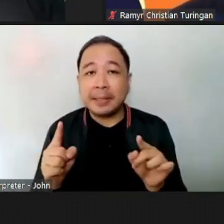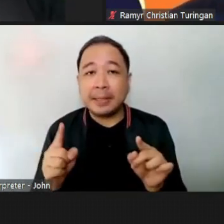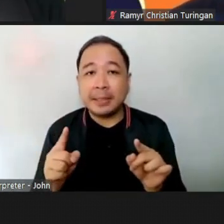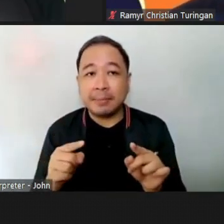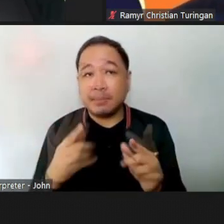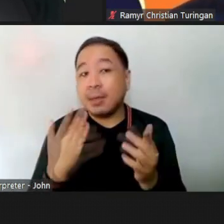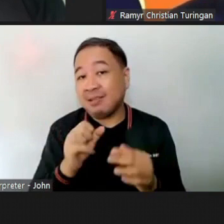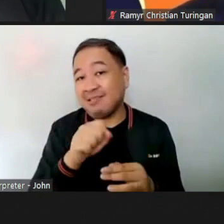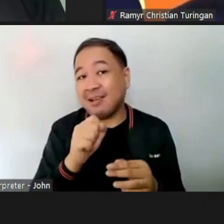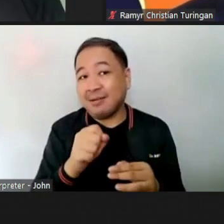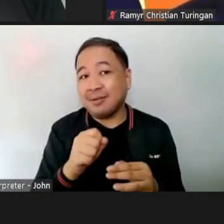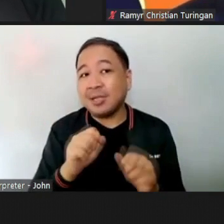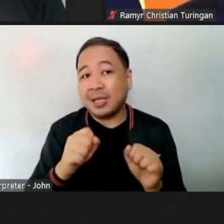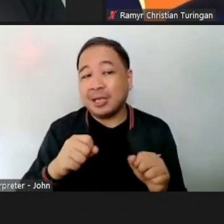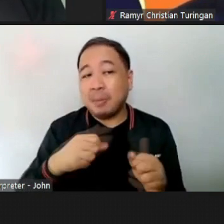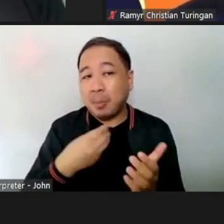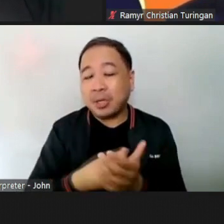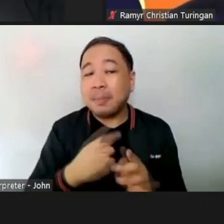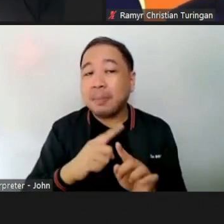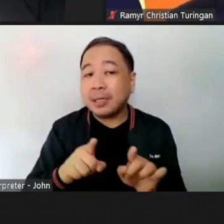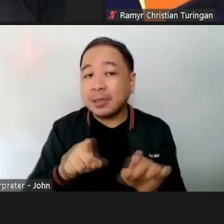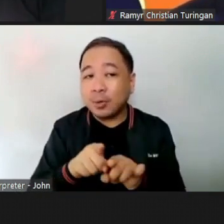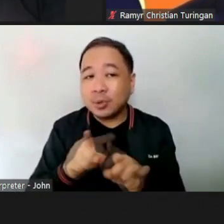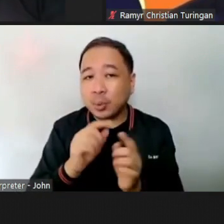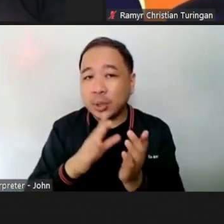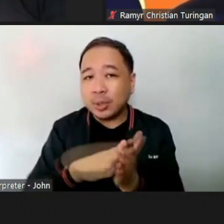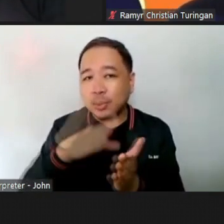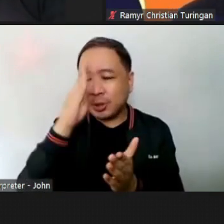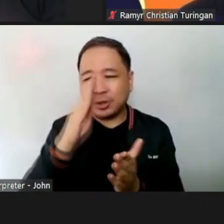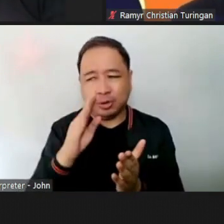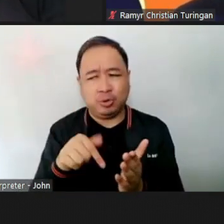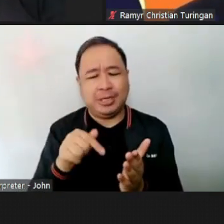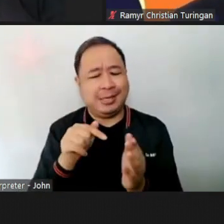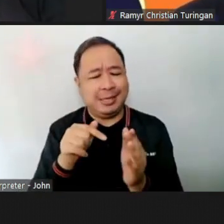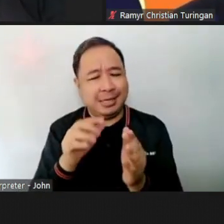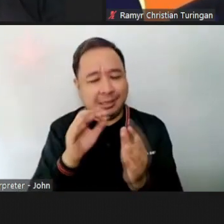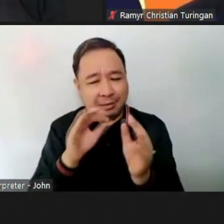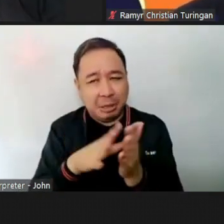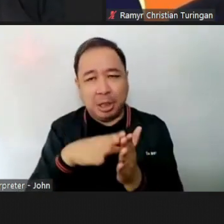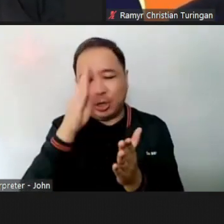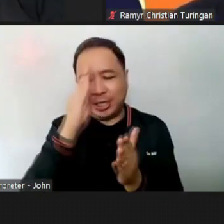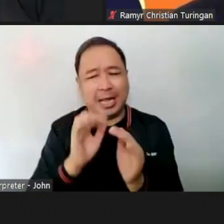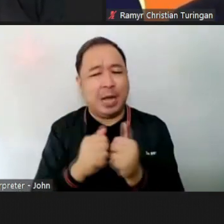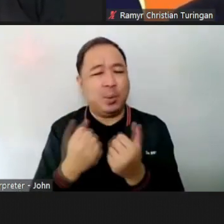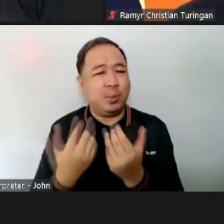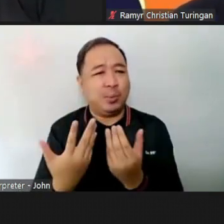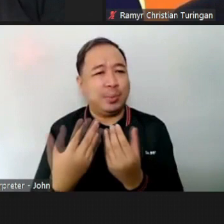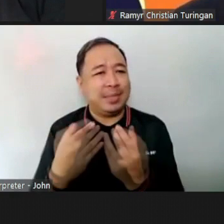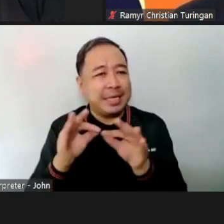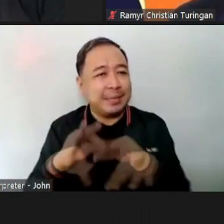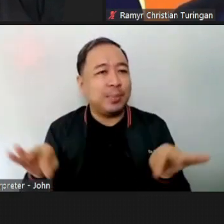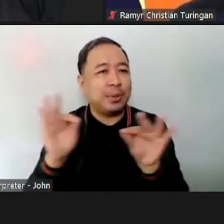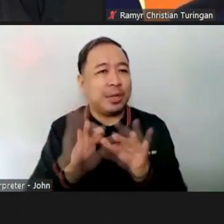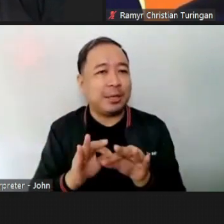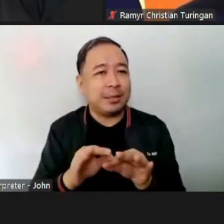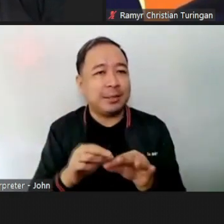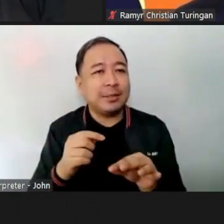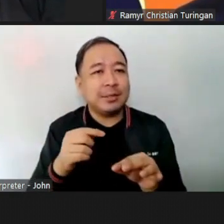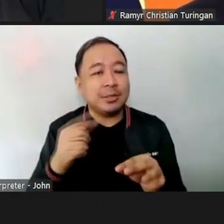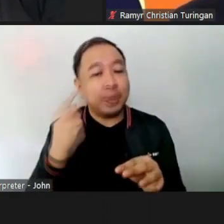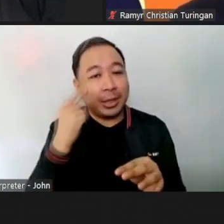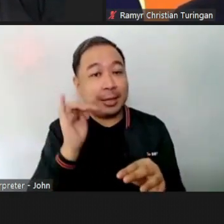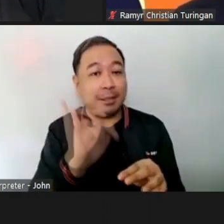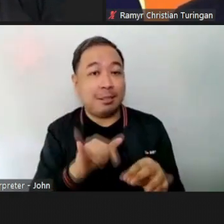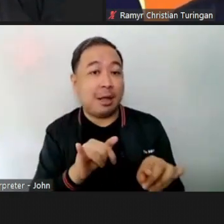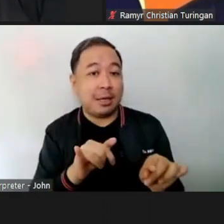gains, but rather the learnings and how important are those learnings. So yun lang po, na-identify ko muna. So paano makukuha yung